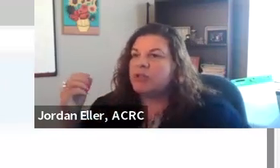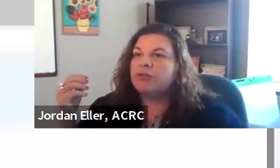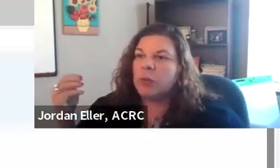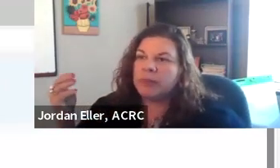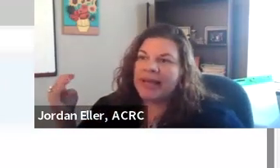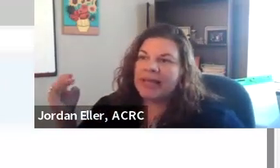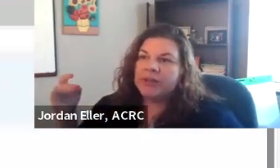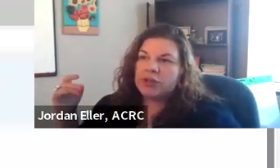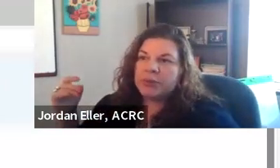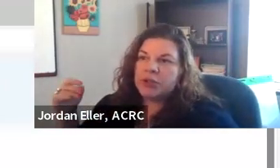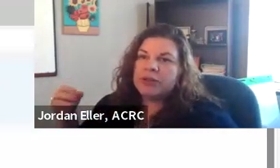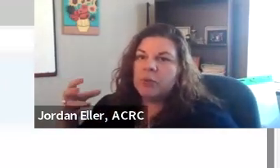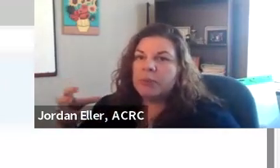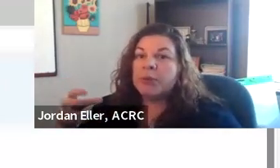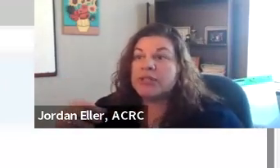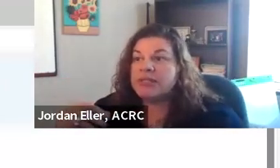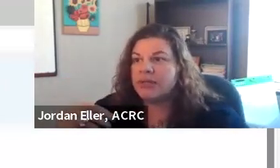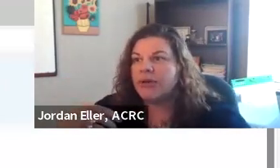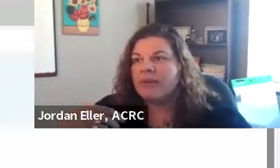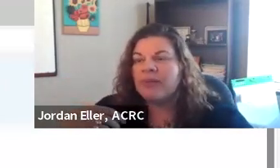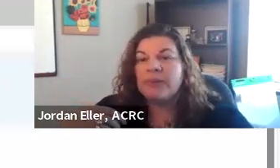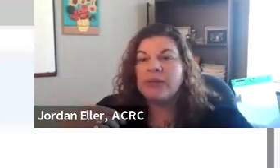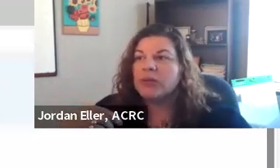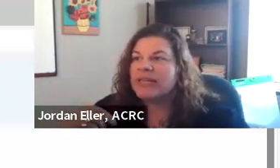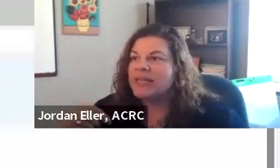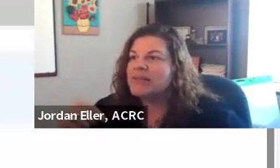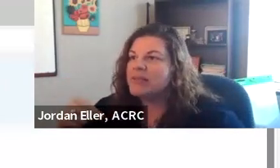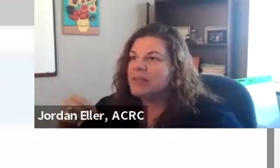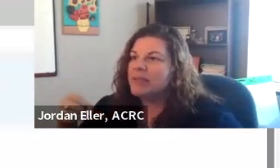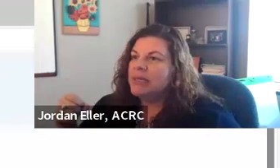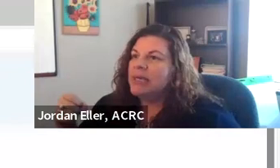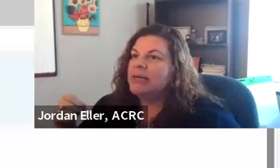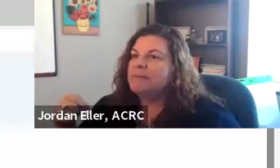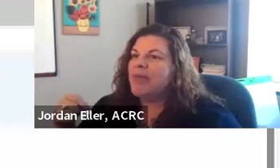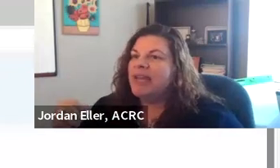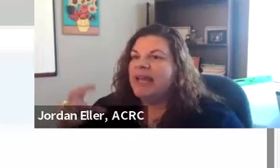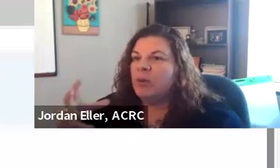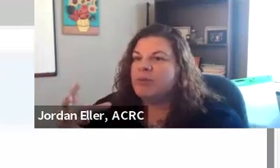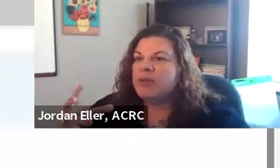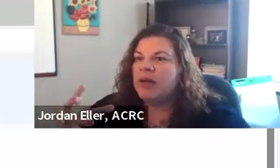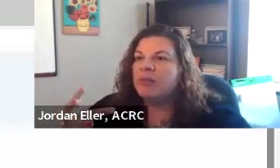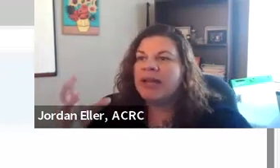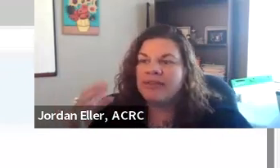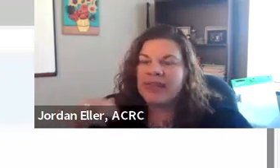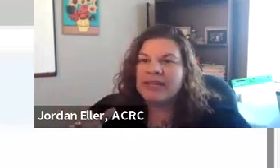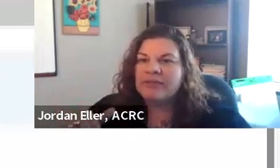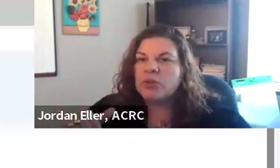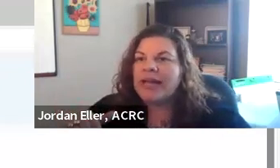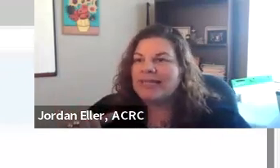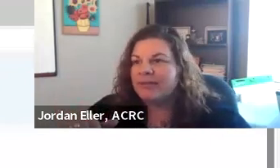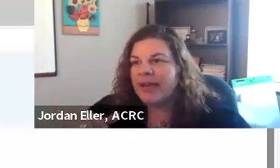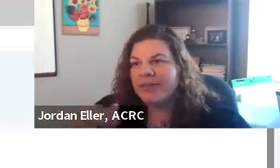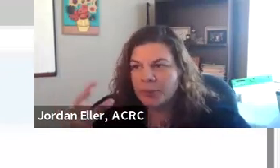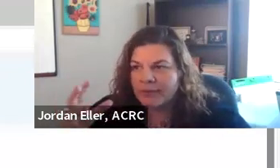explains the new format and the description of what person-centered IPP really is. And it helps kind of that